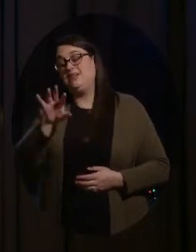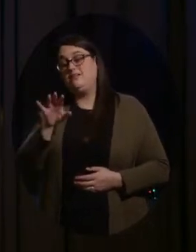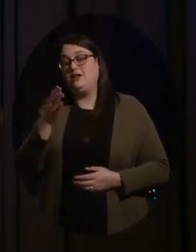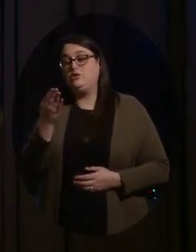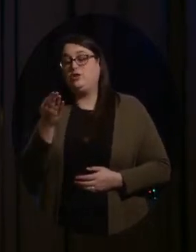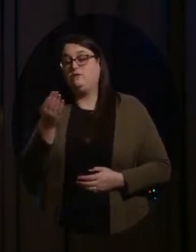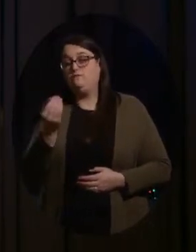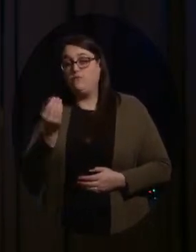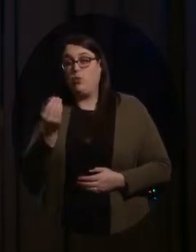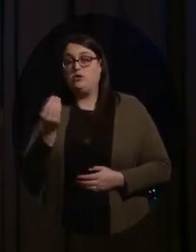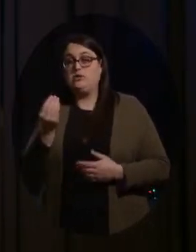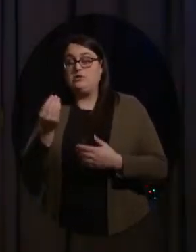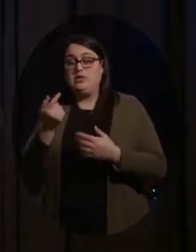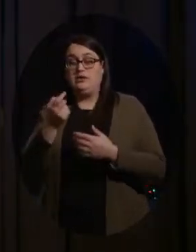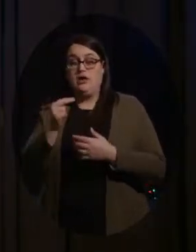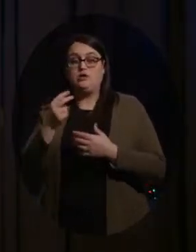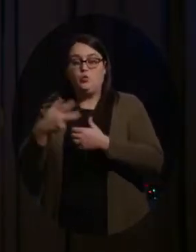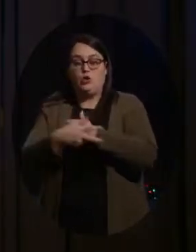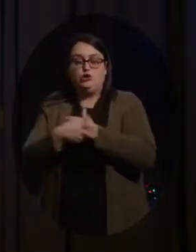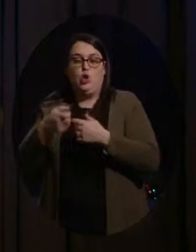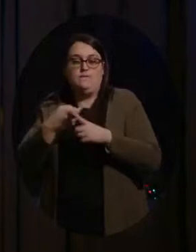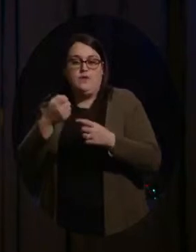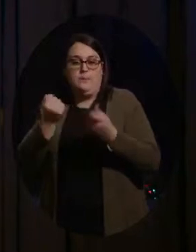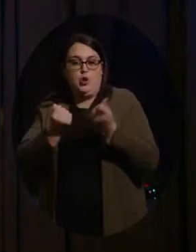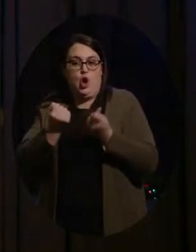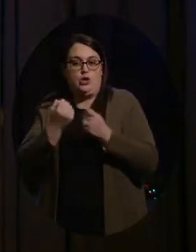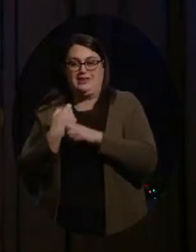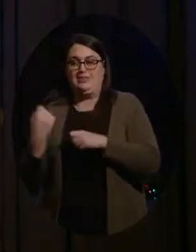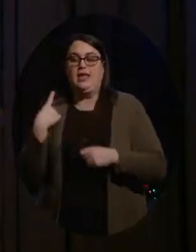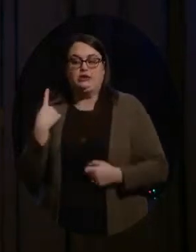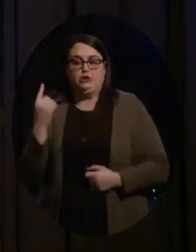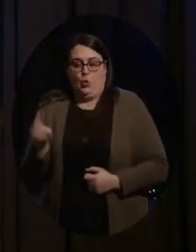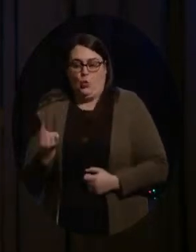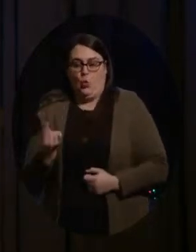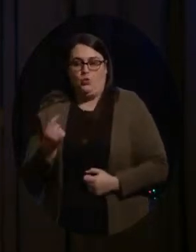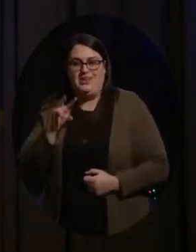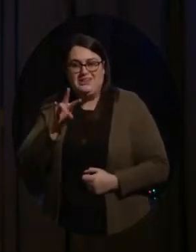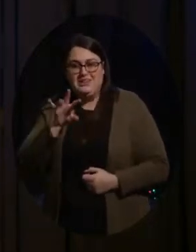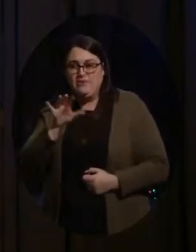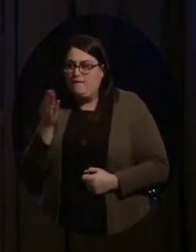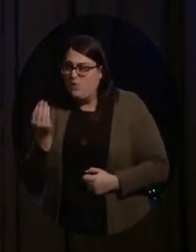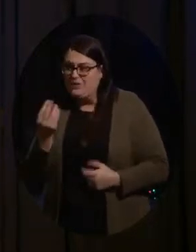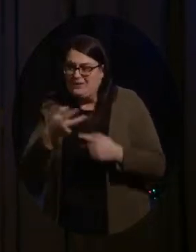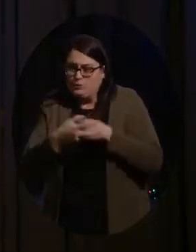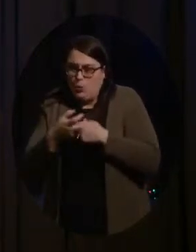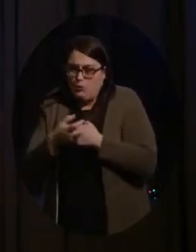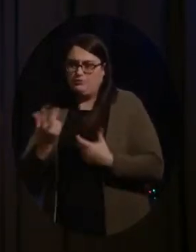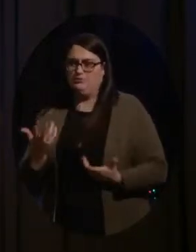So, 714 guns were stolen from cars in Richmond this past year alone. 714.